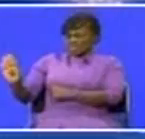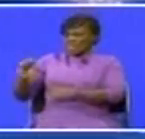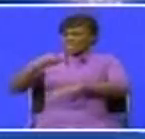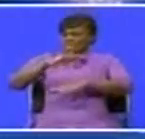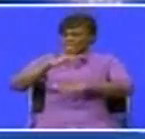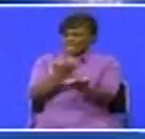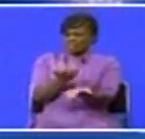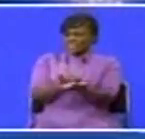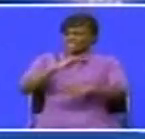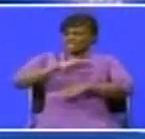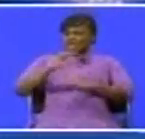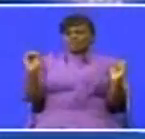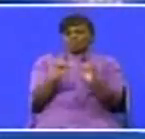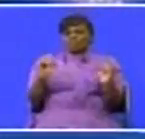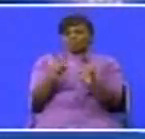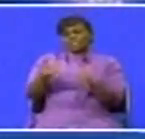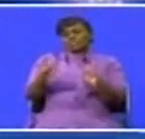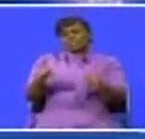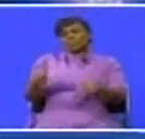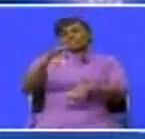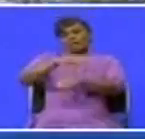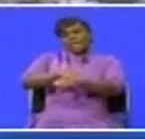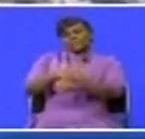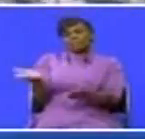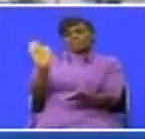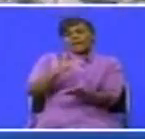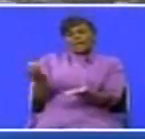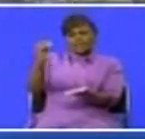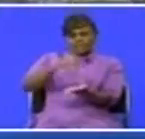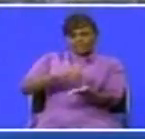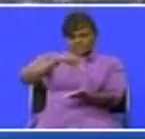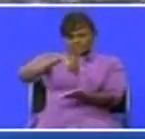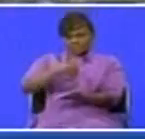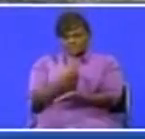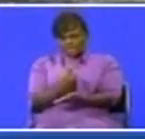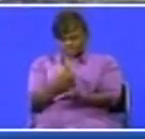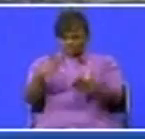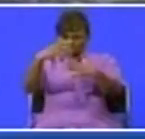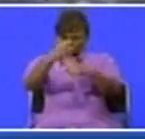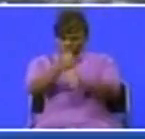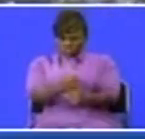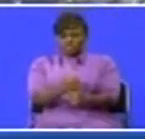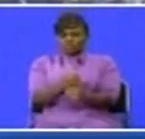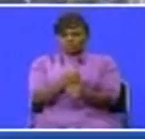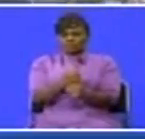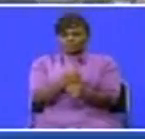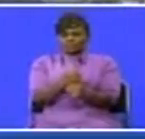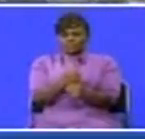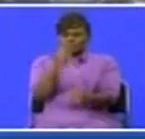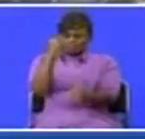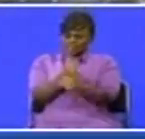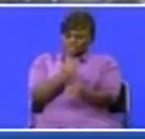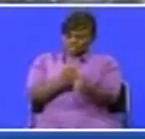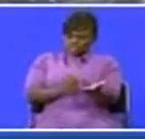sufficient evidence that this can be recovered. We as an association try to ensure